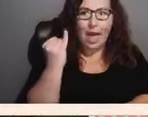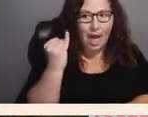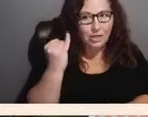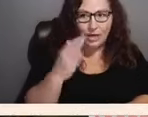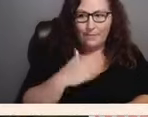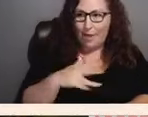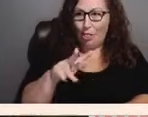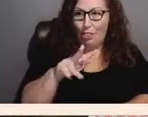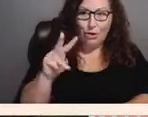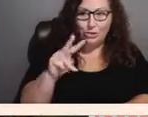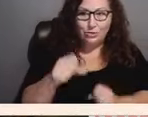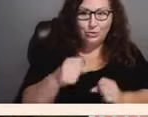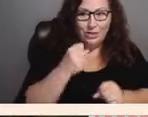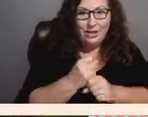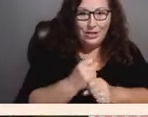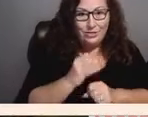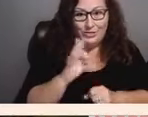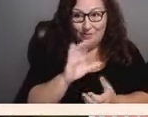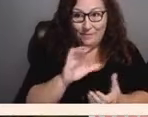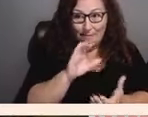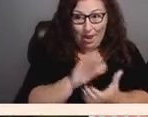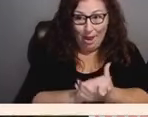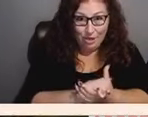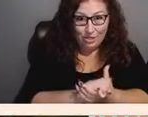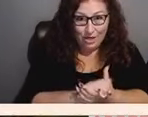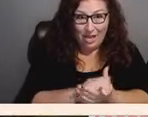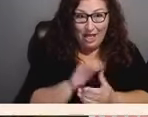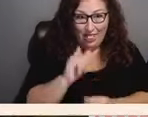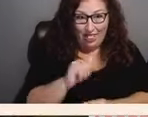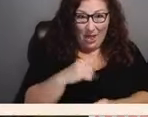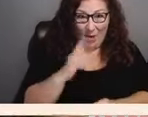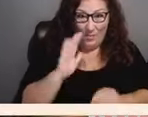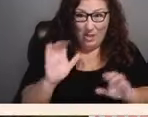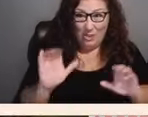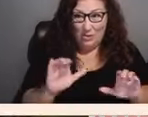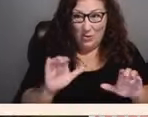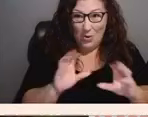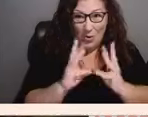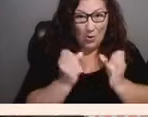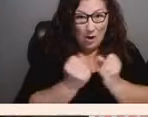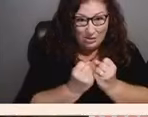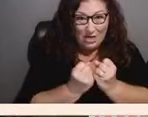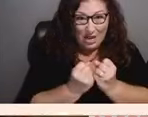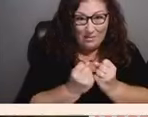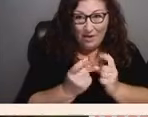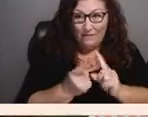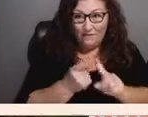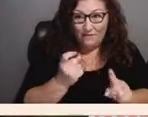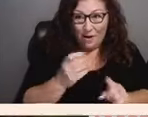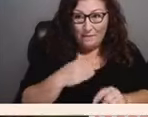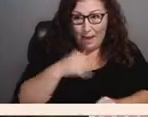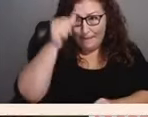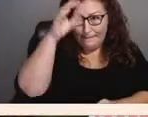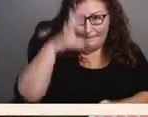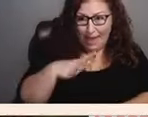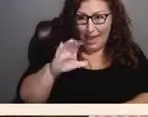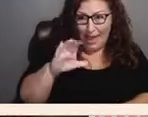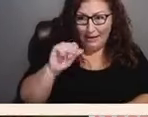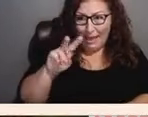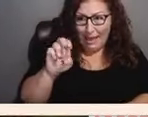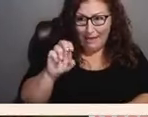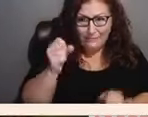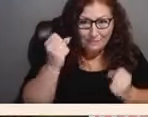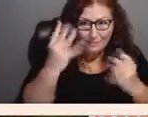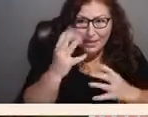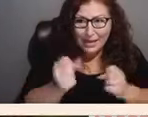of marriage that I would be doing a workshop from my man cave. Many years